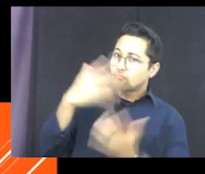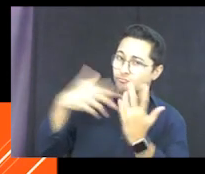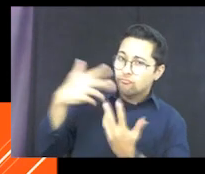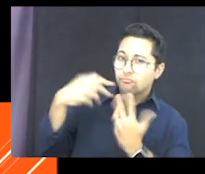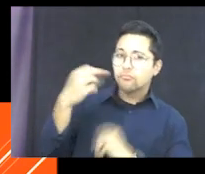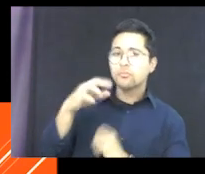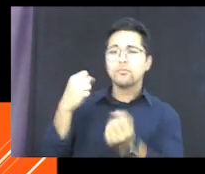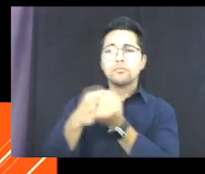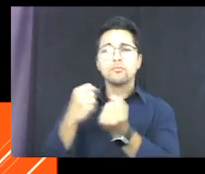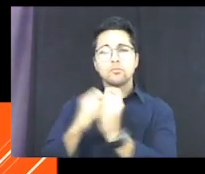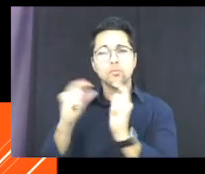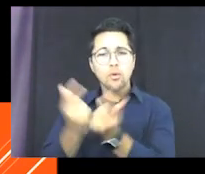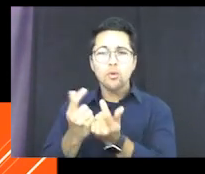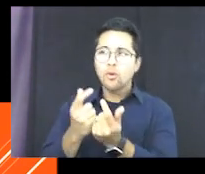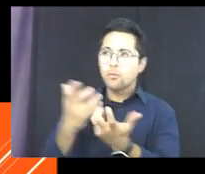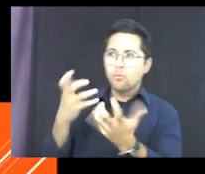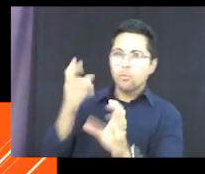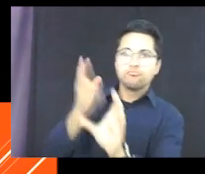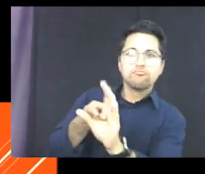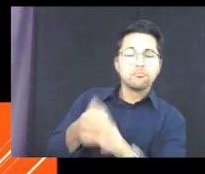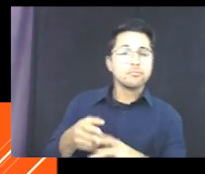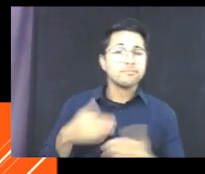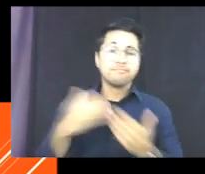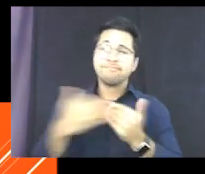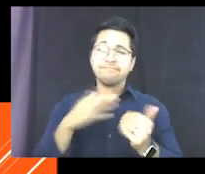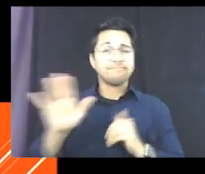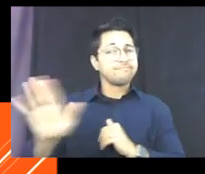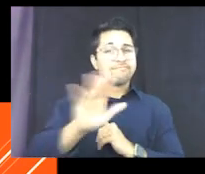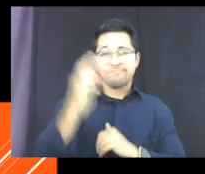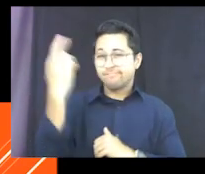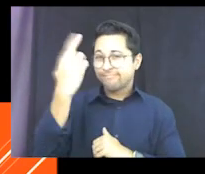join, for whatever reason that might be.